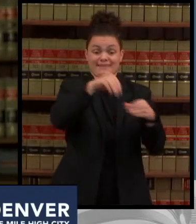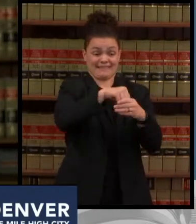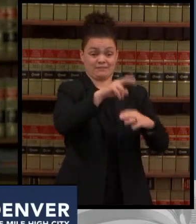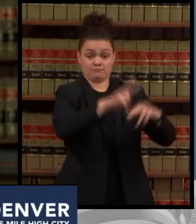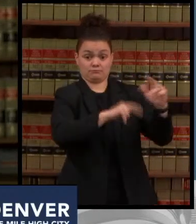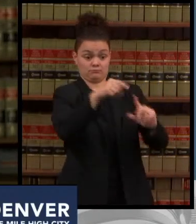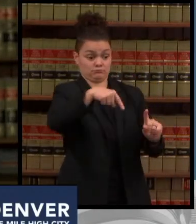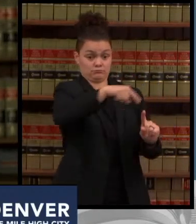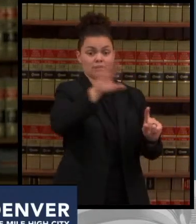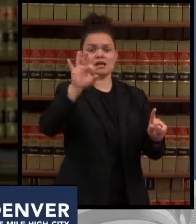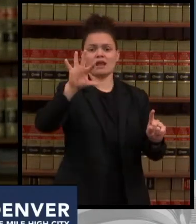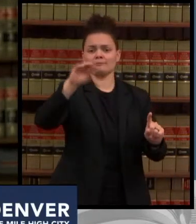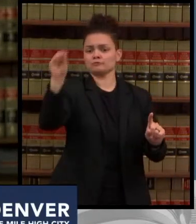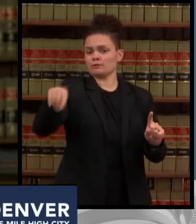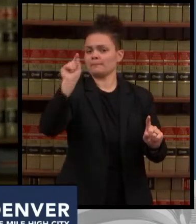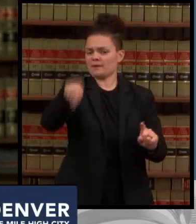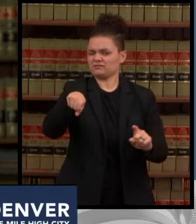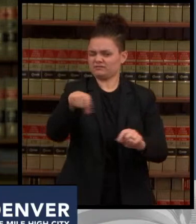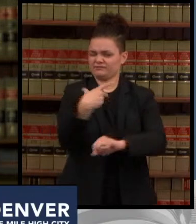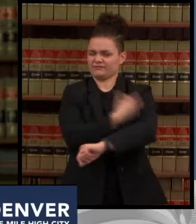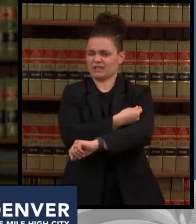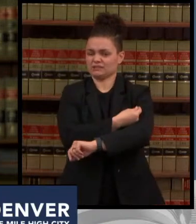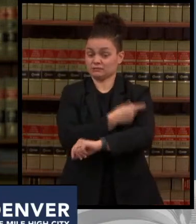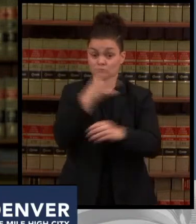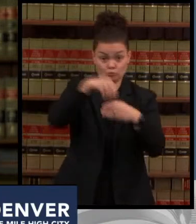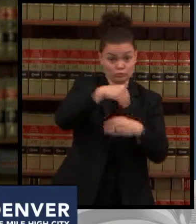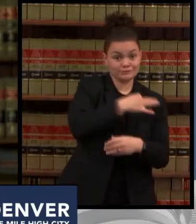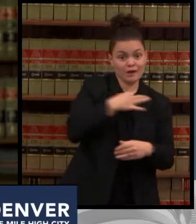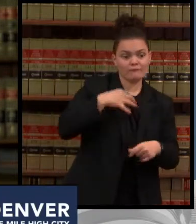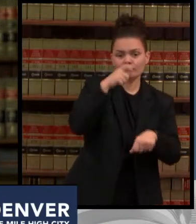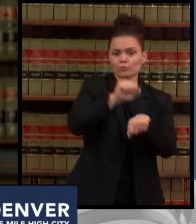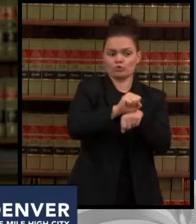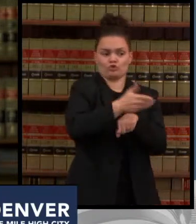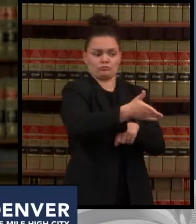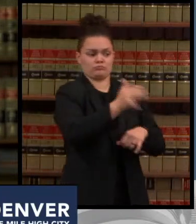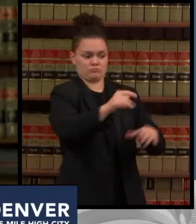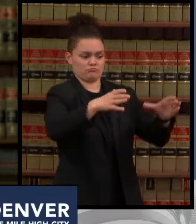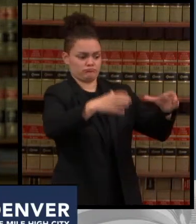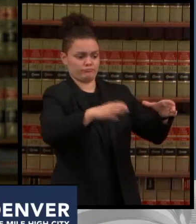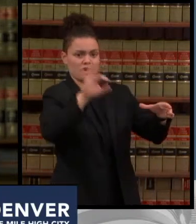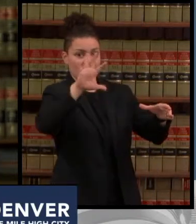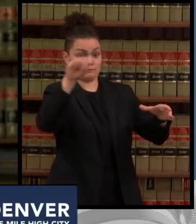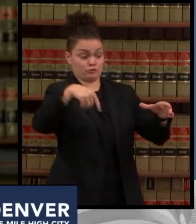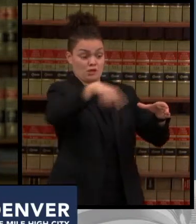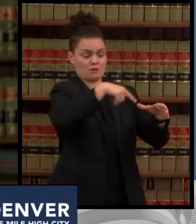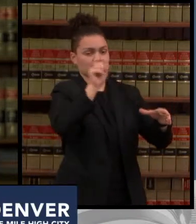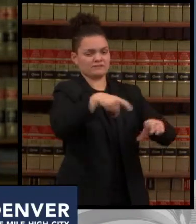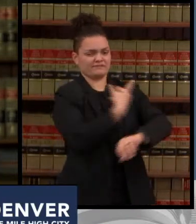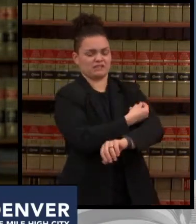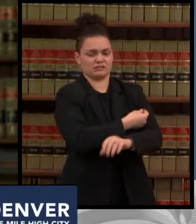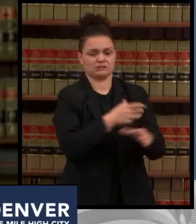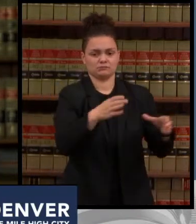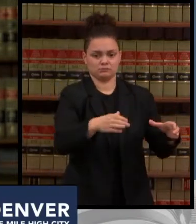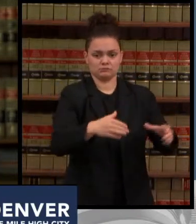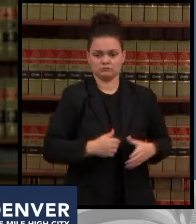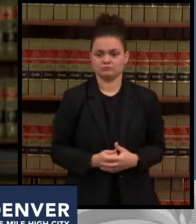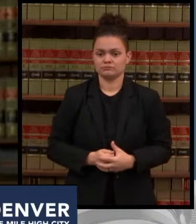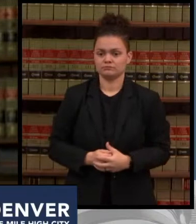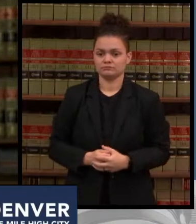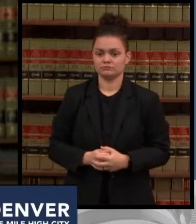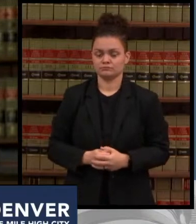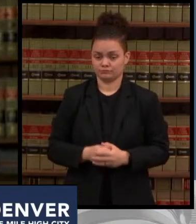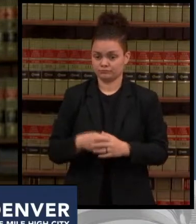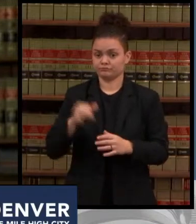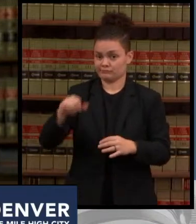vaccinated, including the staff that work there. With this order will be in effect until the early part